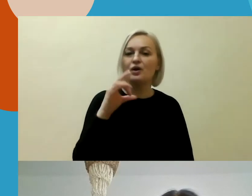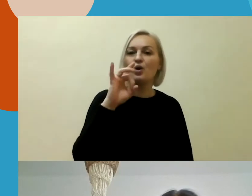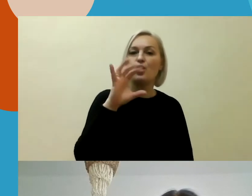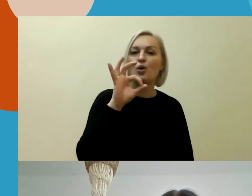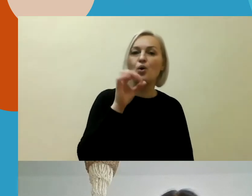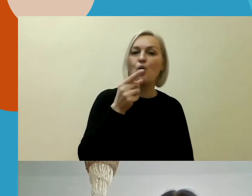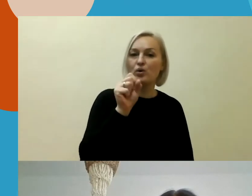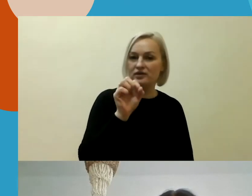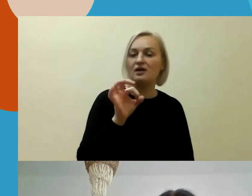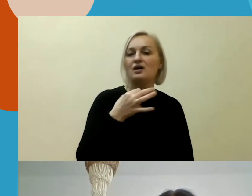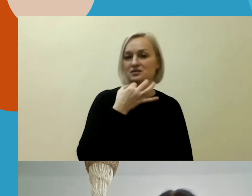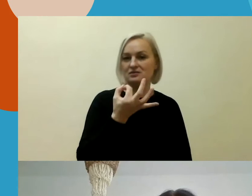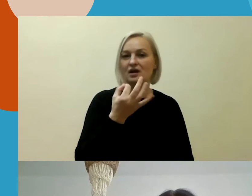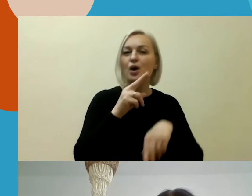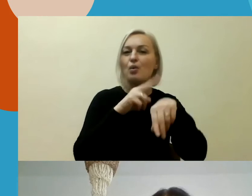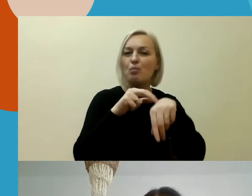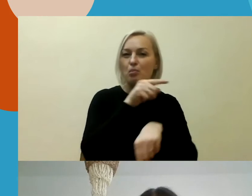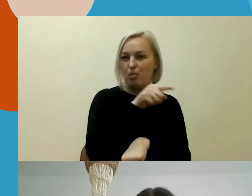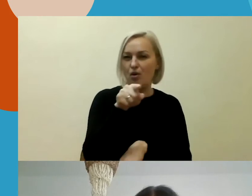didn't want to hear.